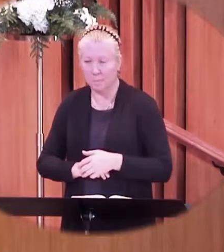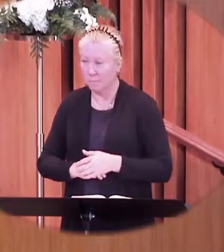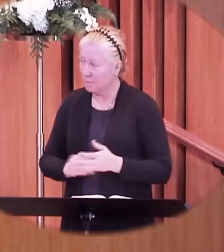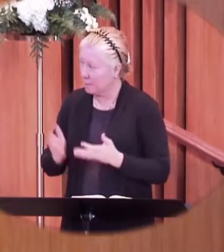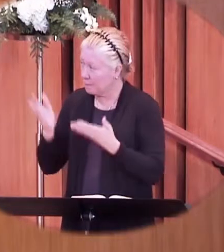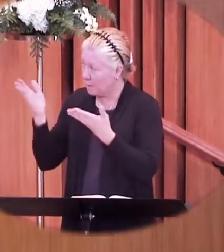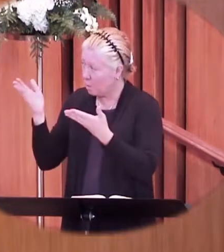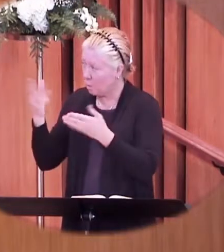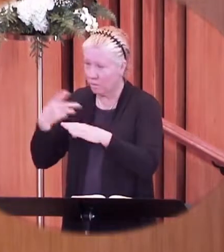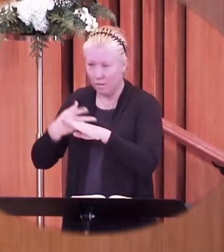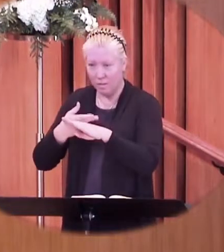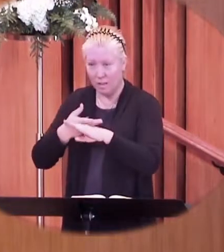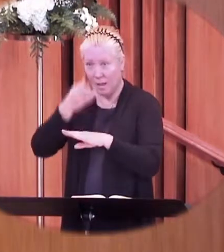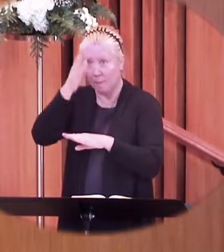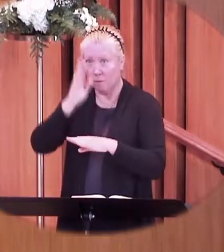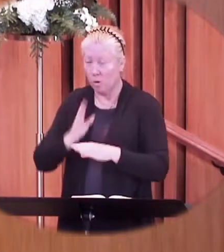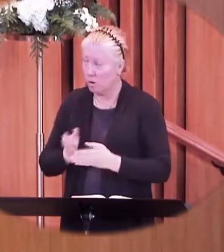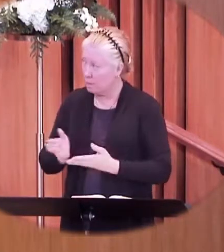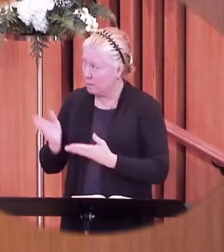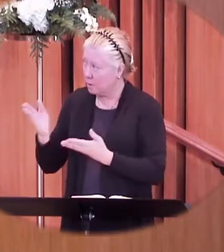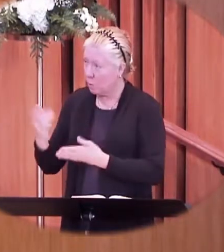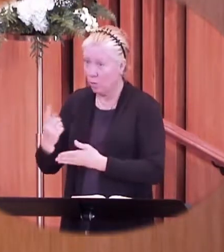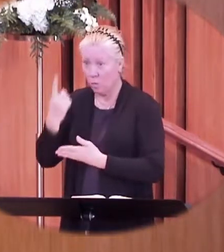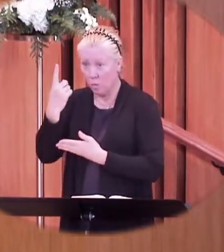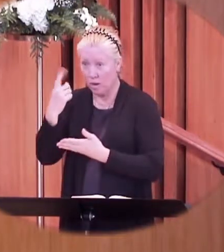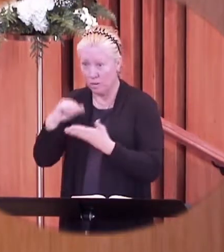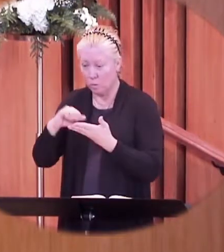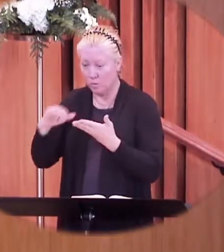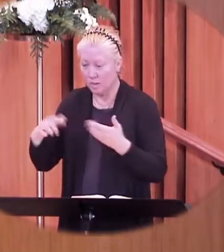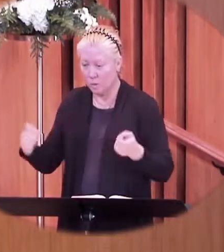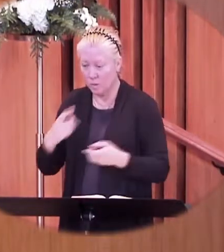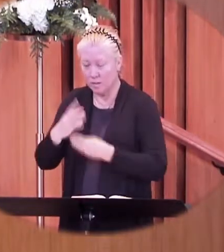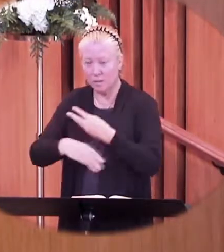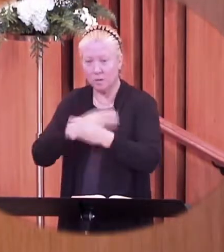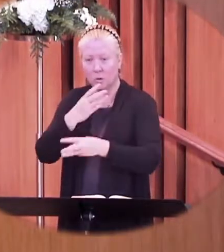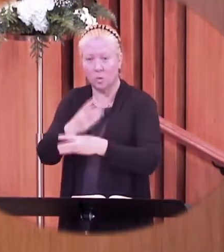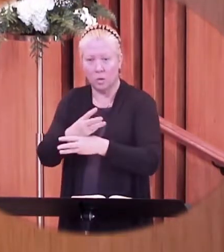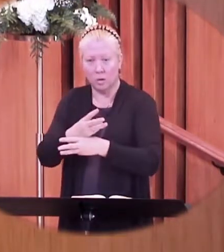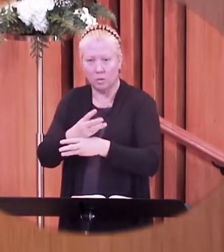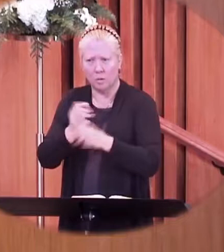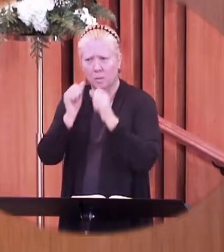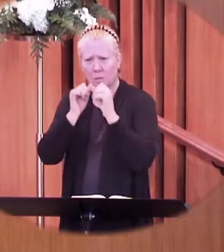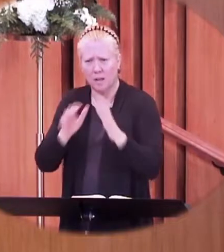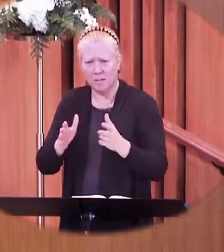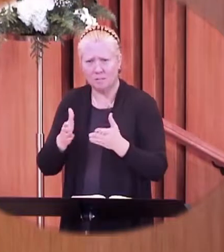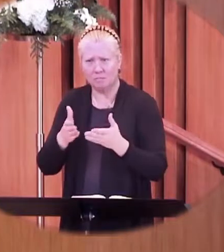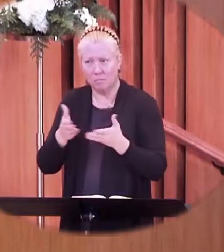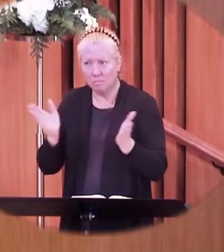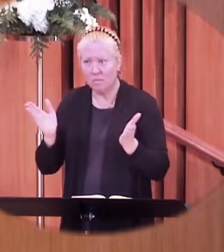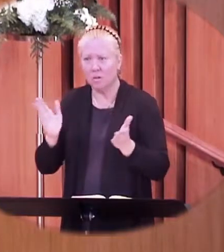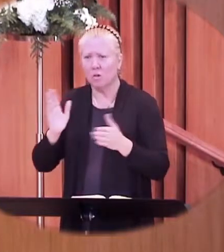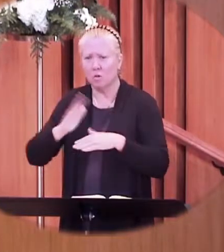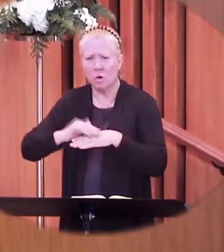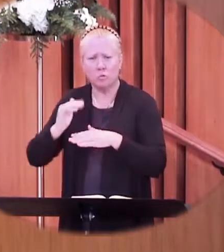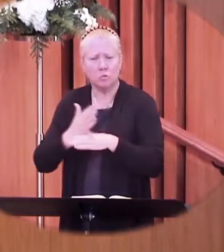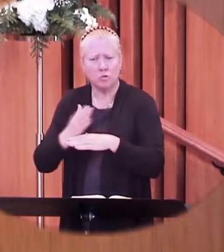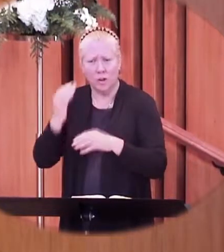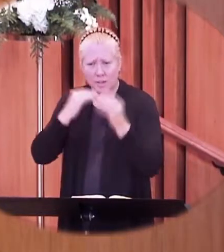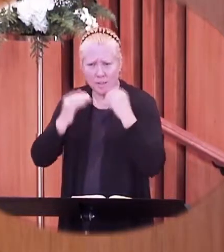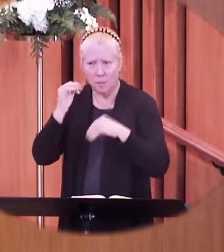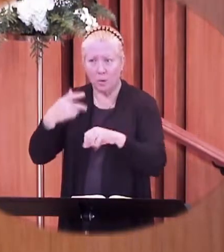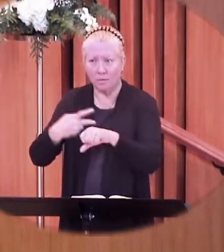Behold, the Lamb of God, behold him who takes away the sins of the world. Blessed are those called to the